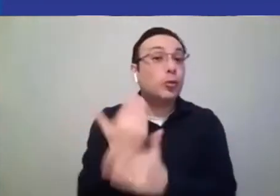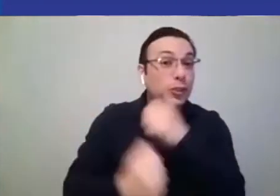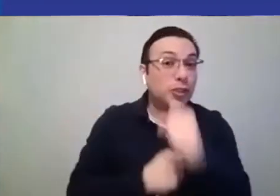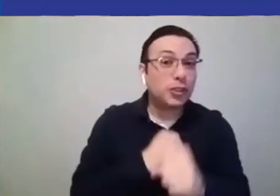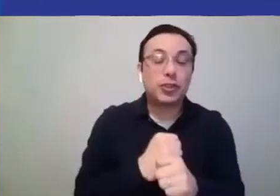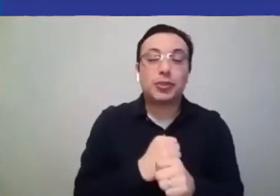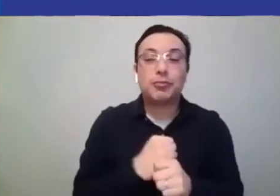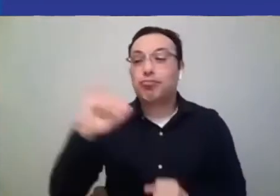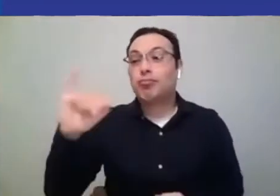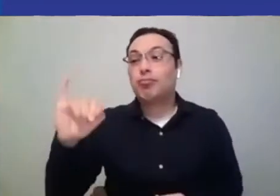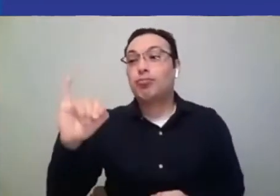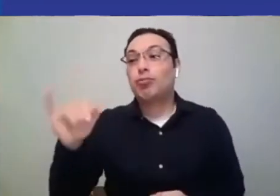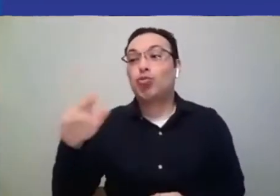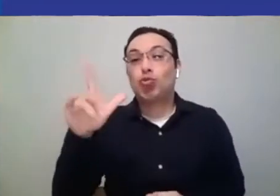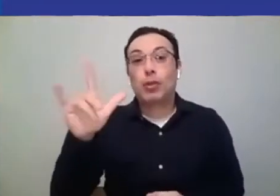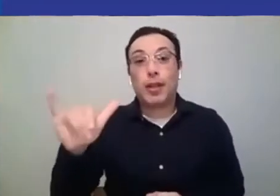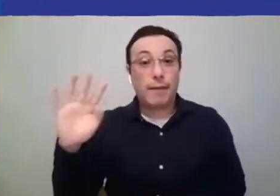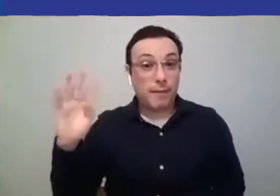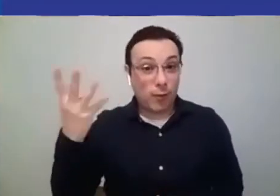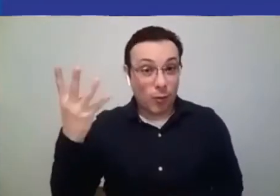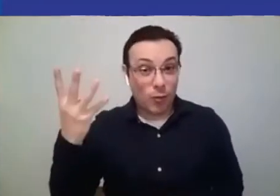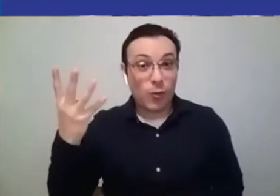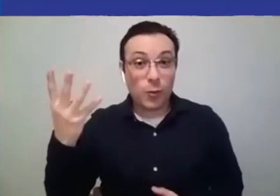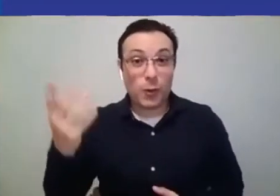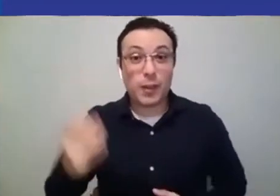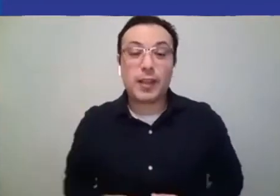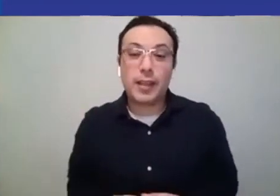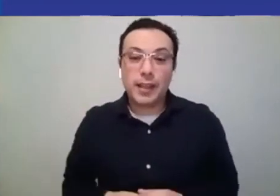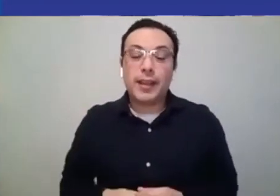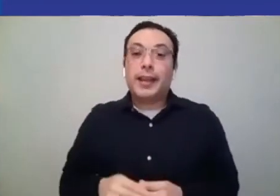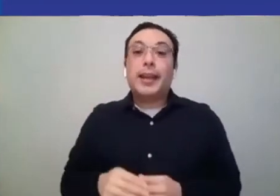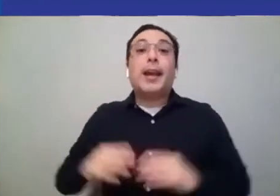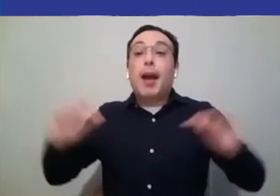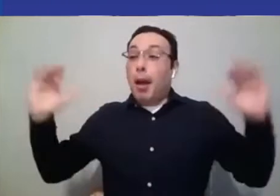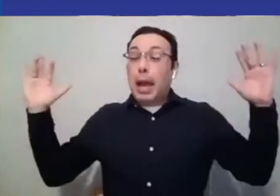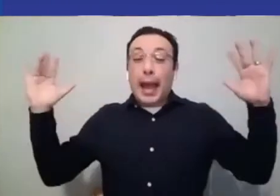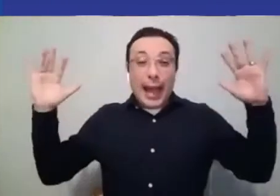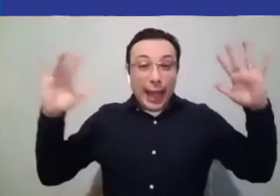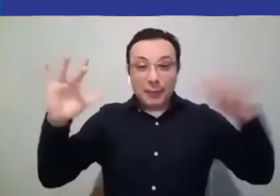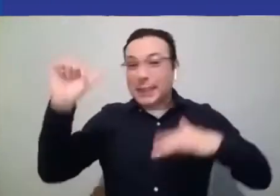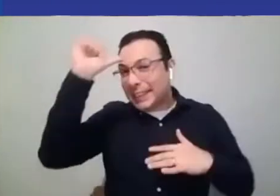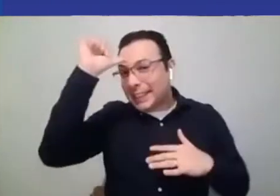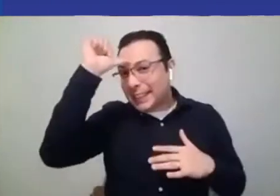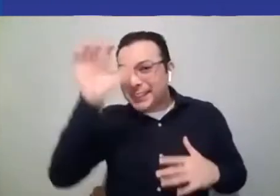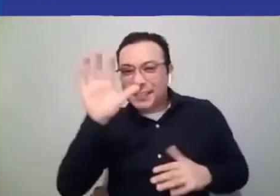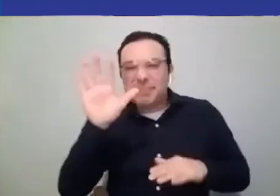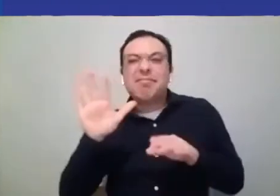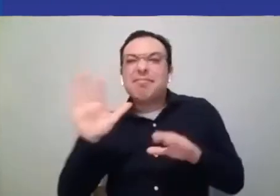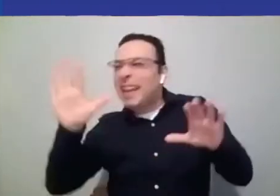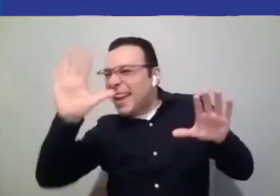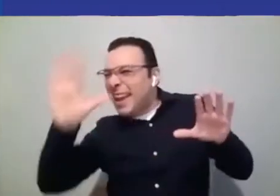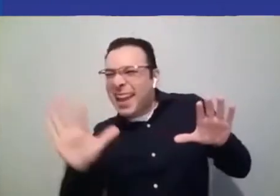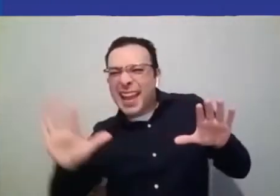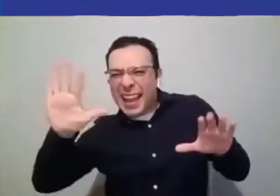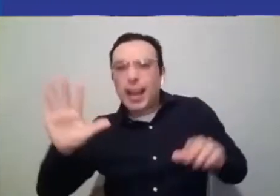or July 4th. And so there would be a whole bunch of Punjabis in our house